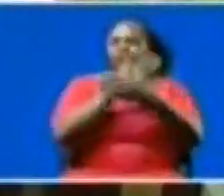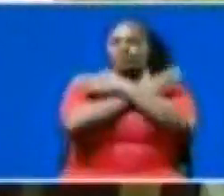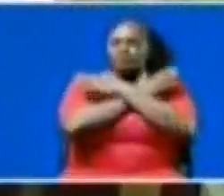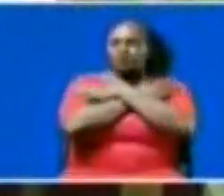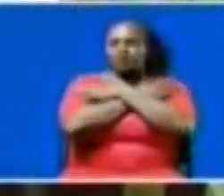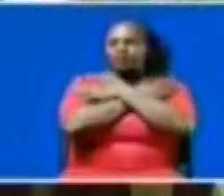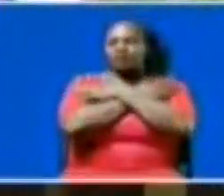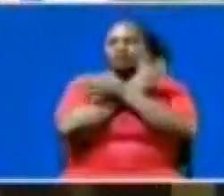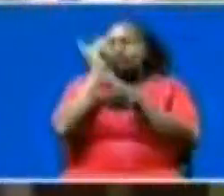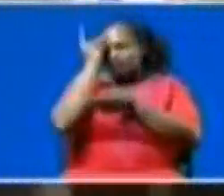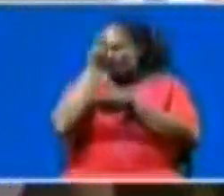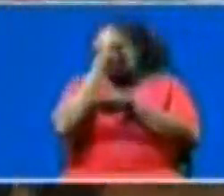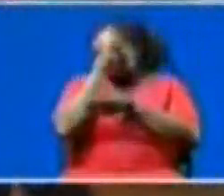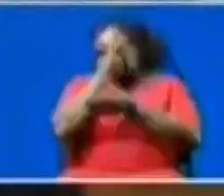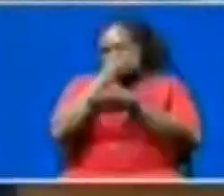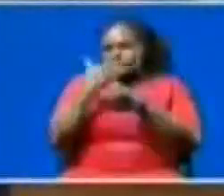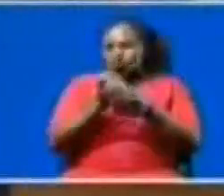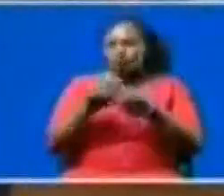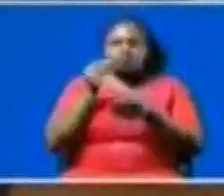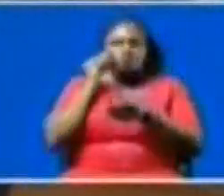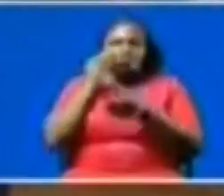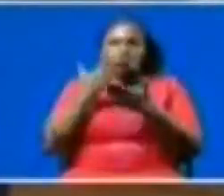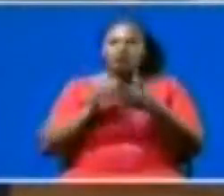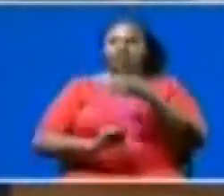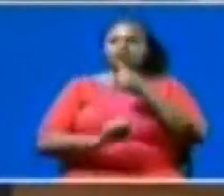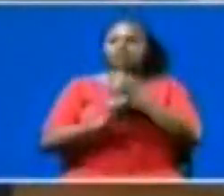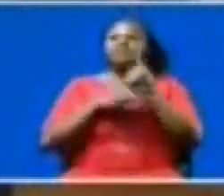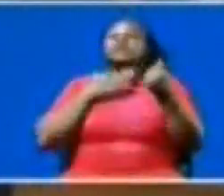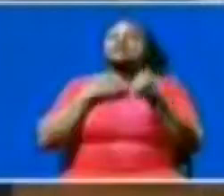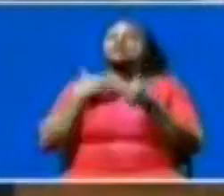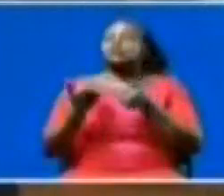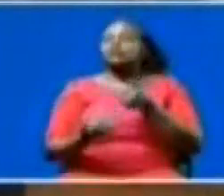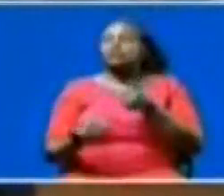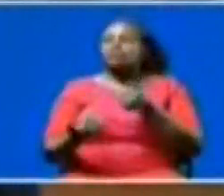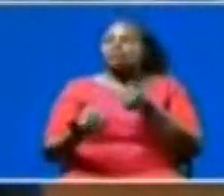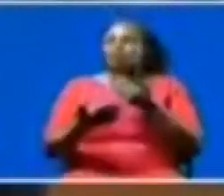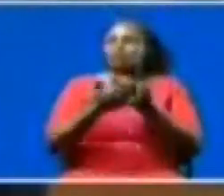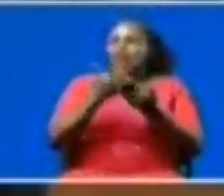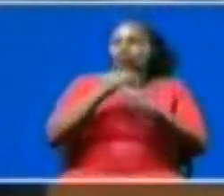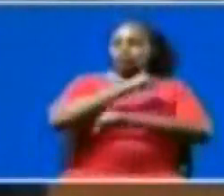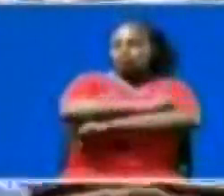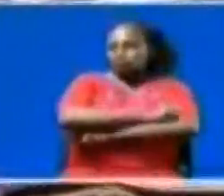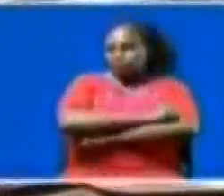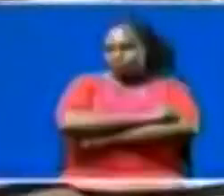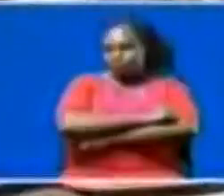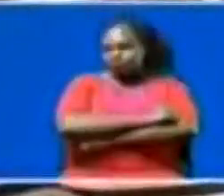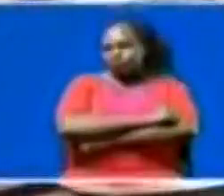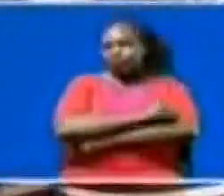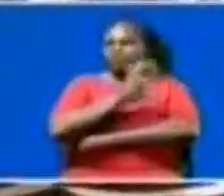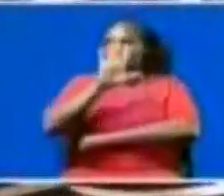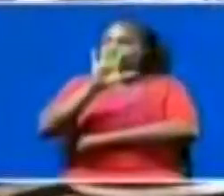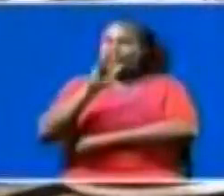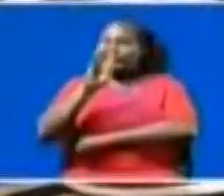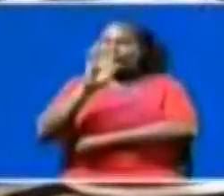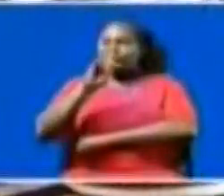of the Dagoretti Children's Home, a center that supports needy children by taking them through school.